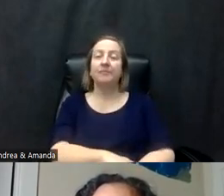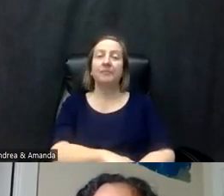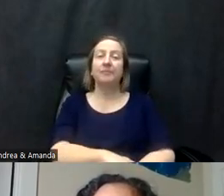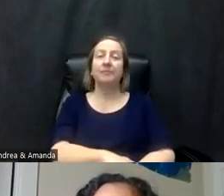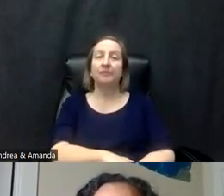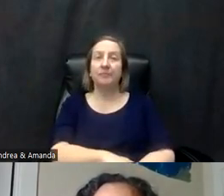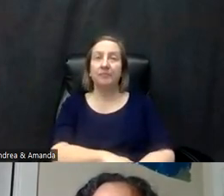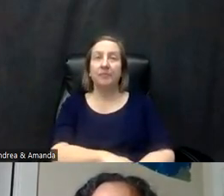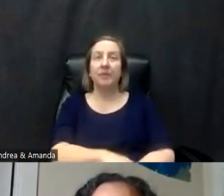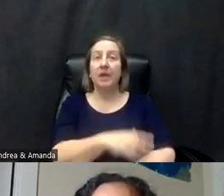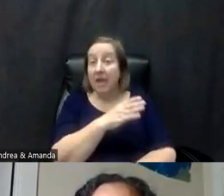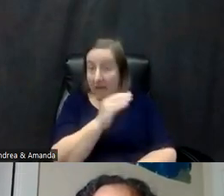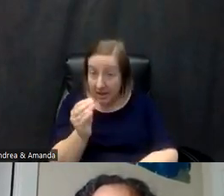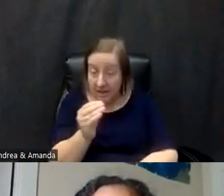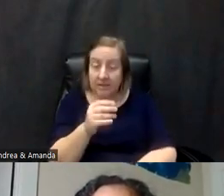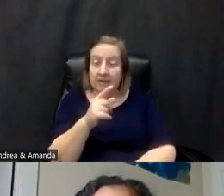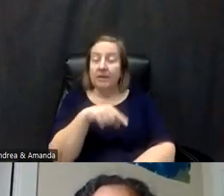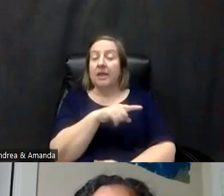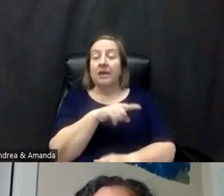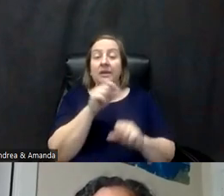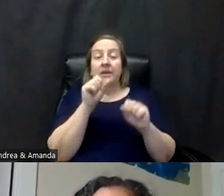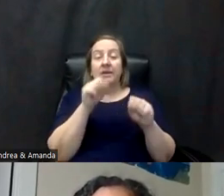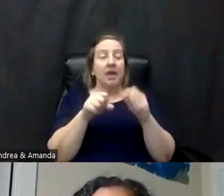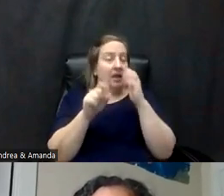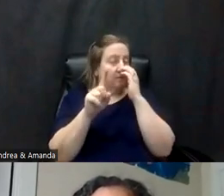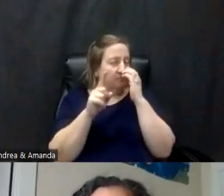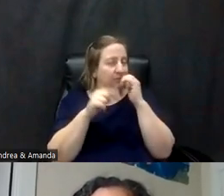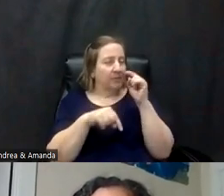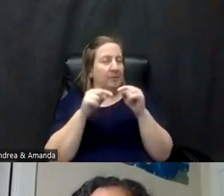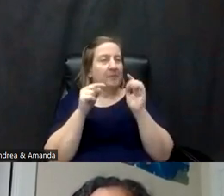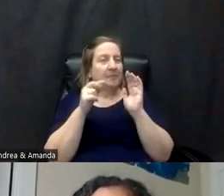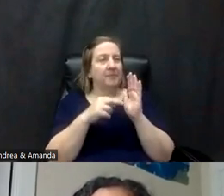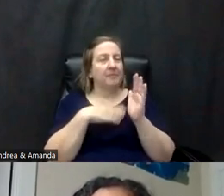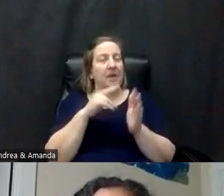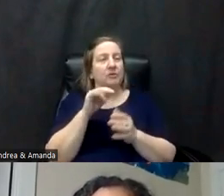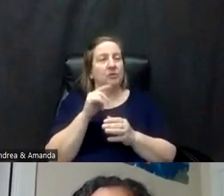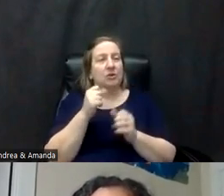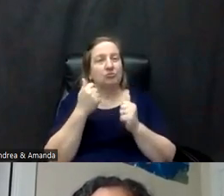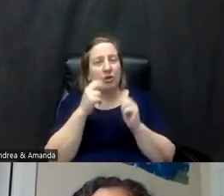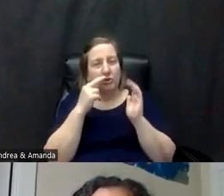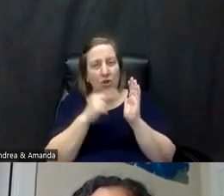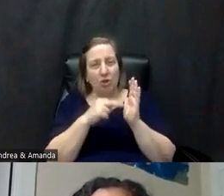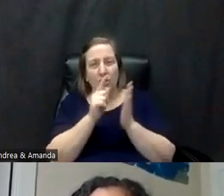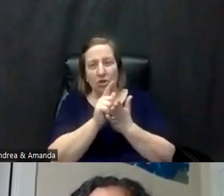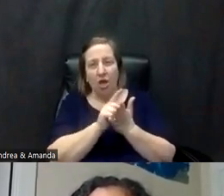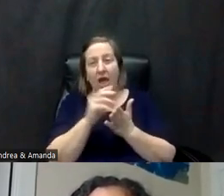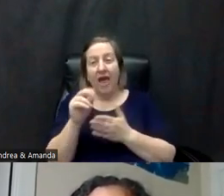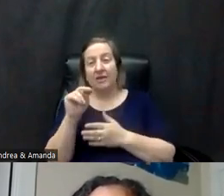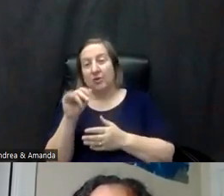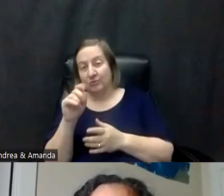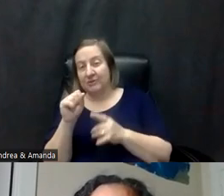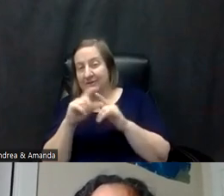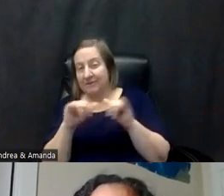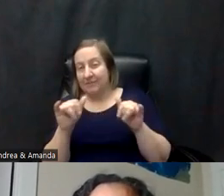And they are able to, let me go back to my notes here. I'm trying to look through the law and also through my notes. One